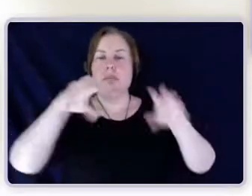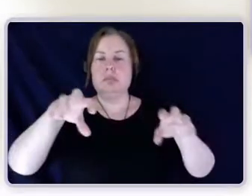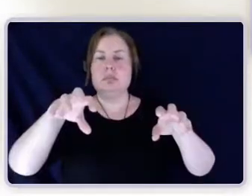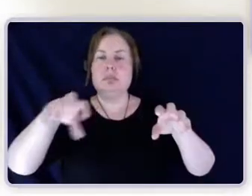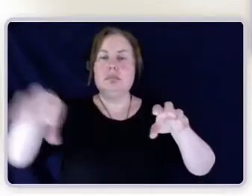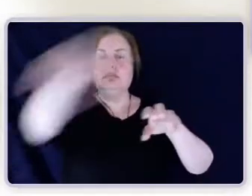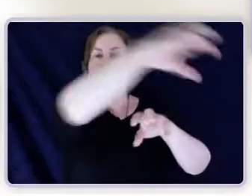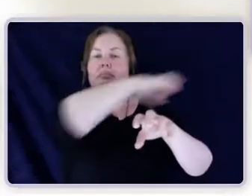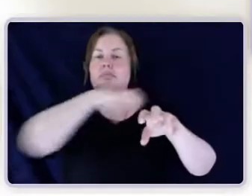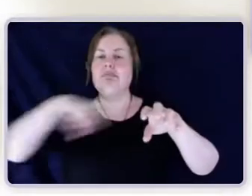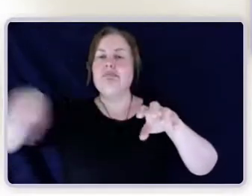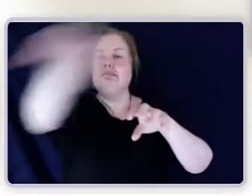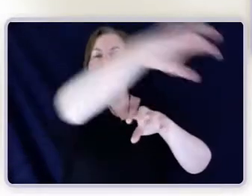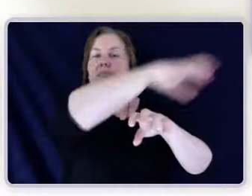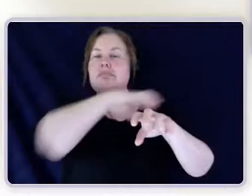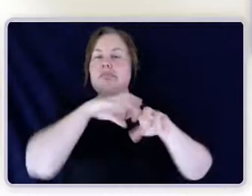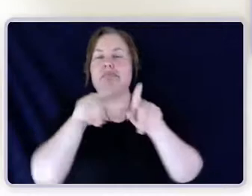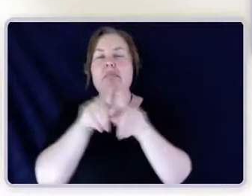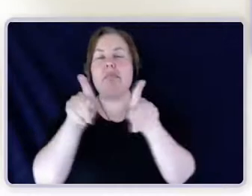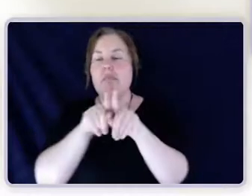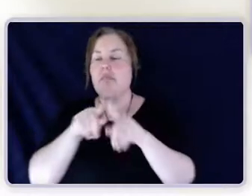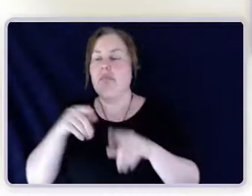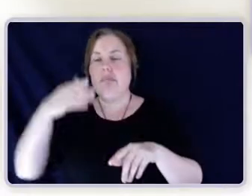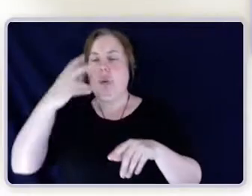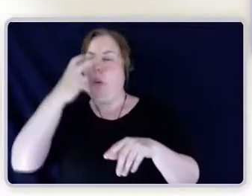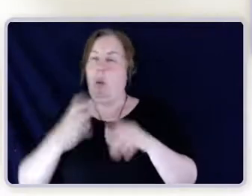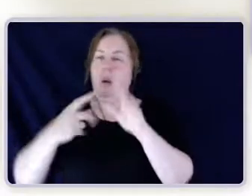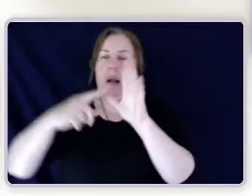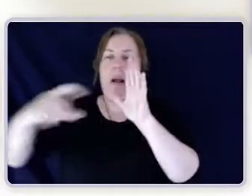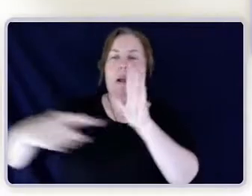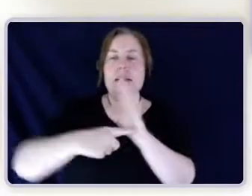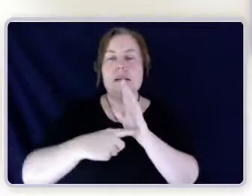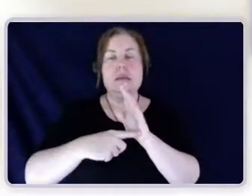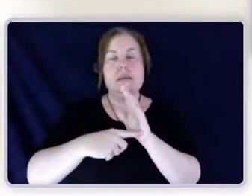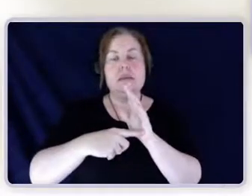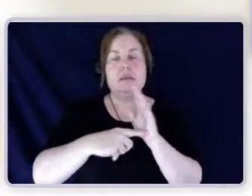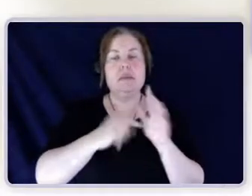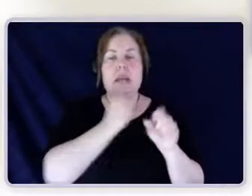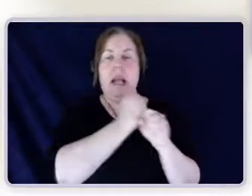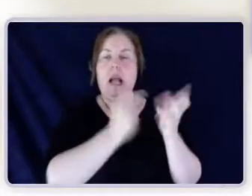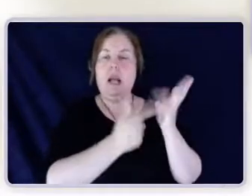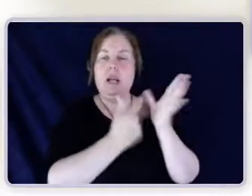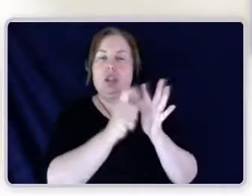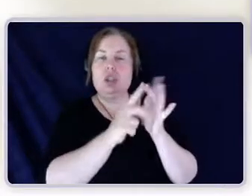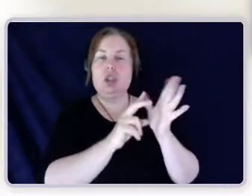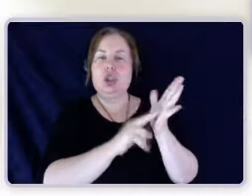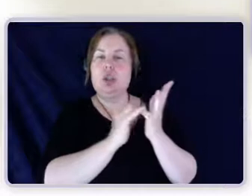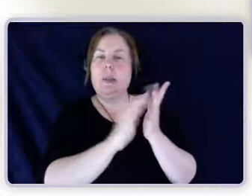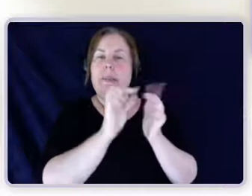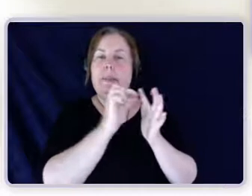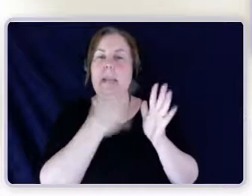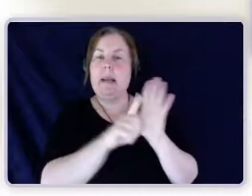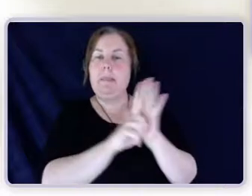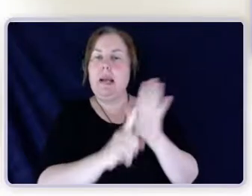old Guardianship and Administration Act, whereas the new Guardianship and Administration Act has it where